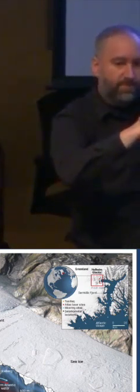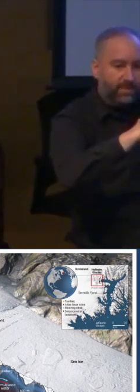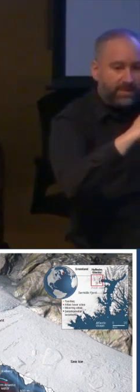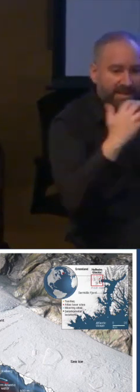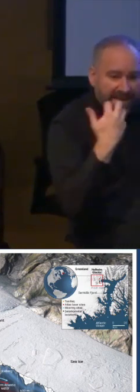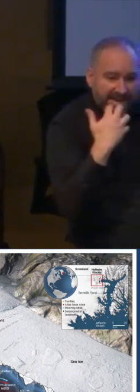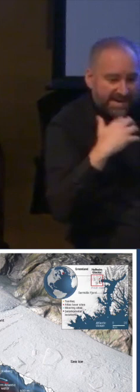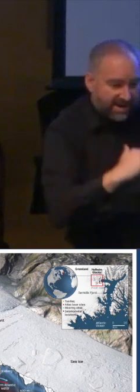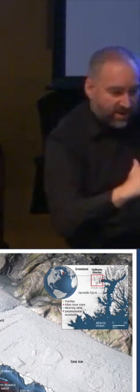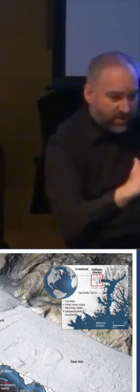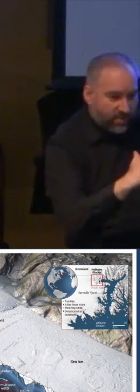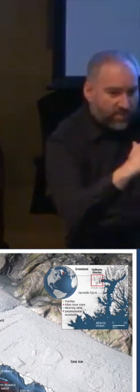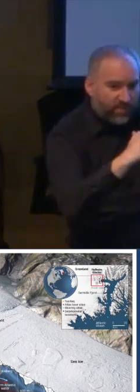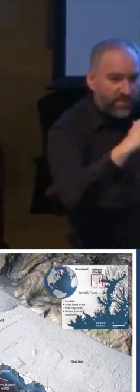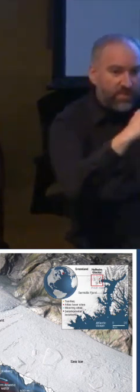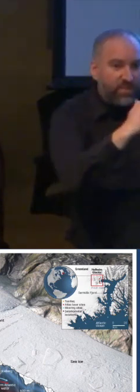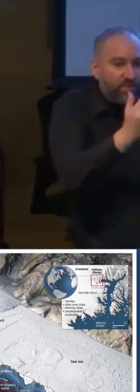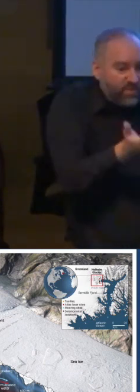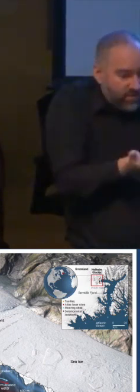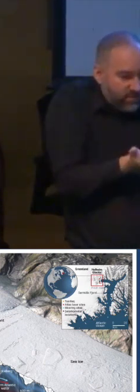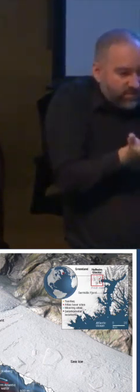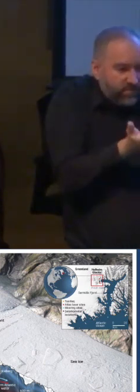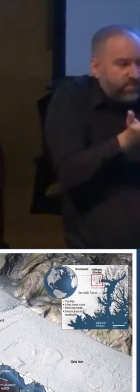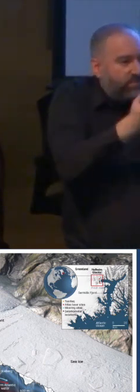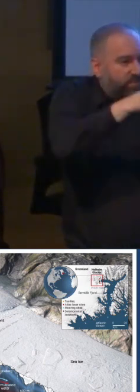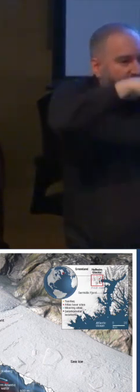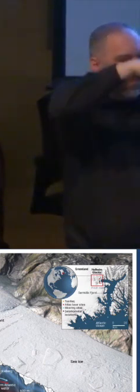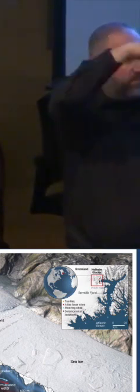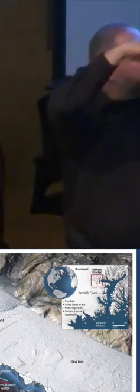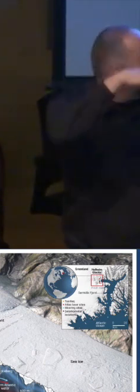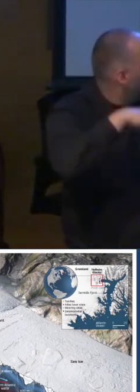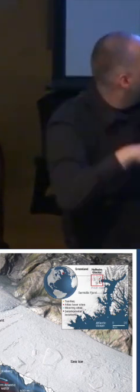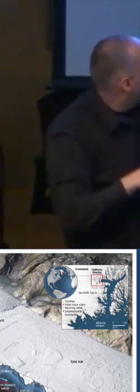very turbulent. So